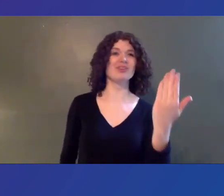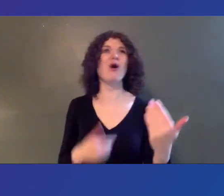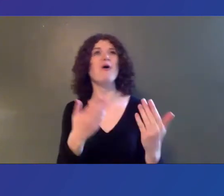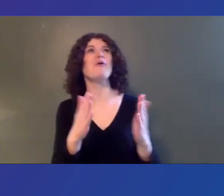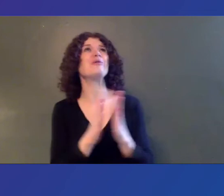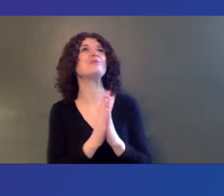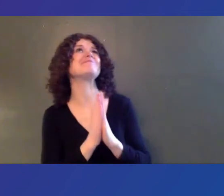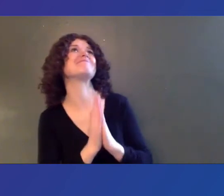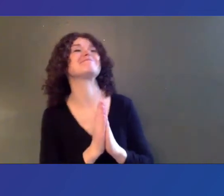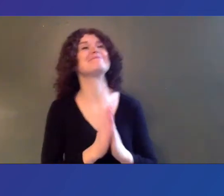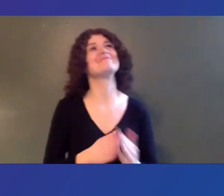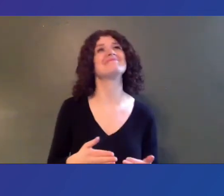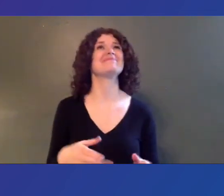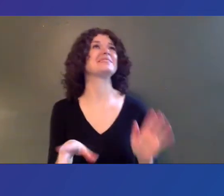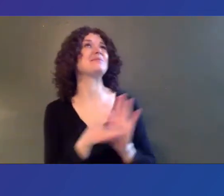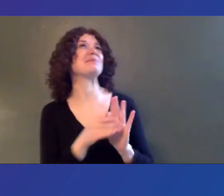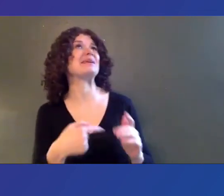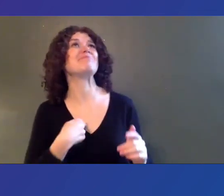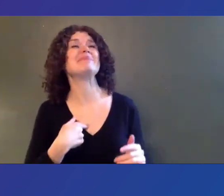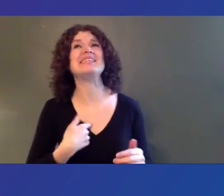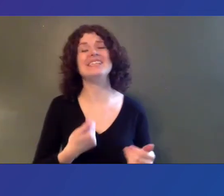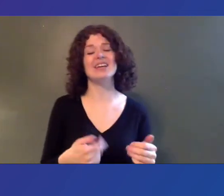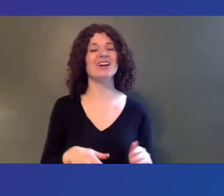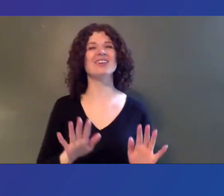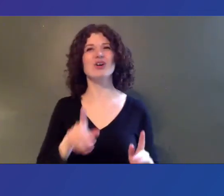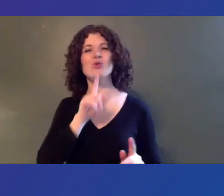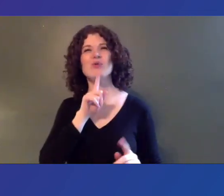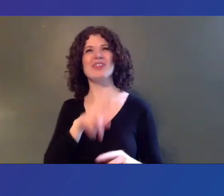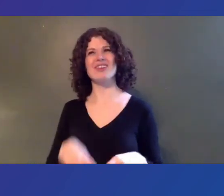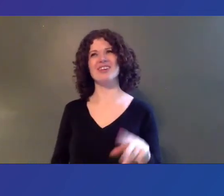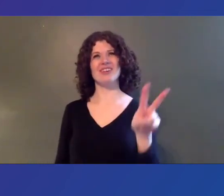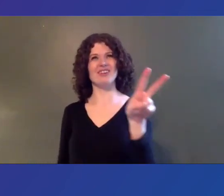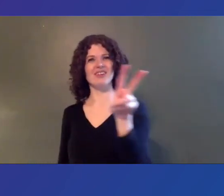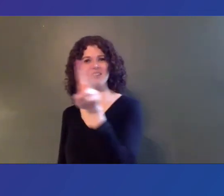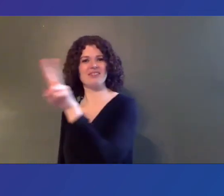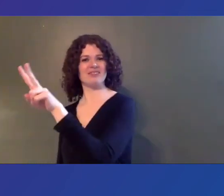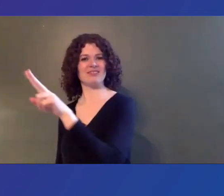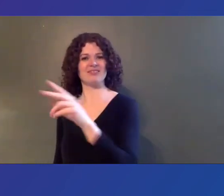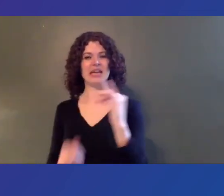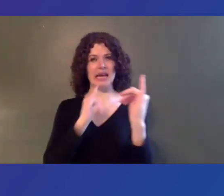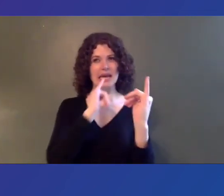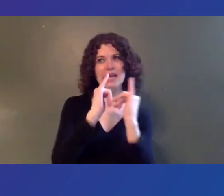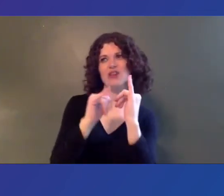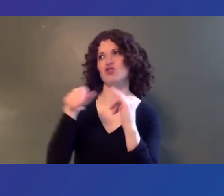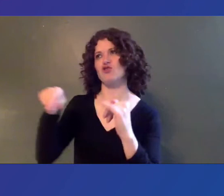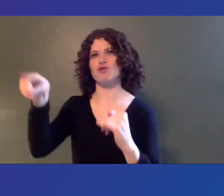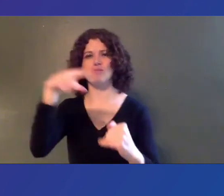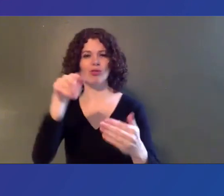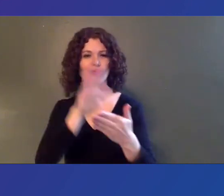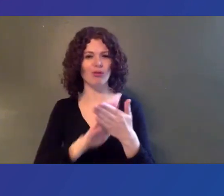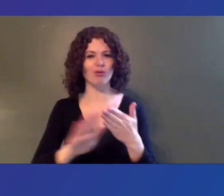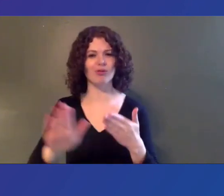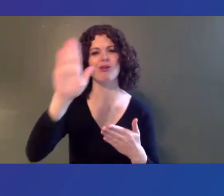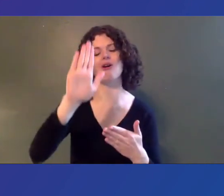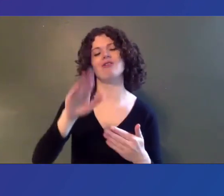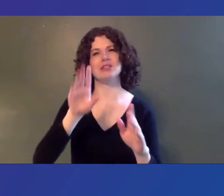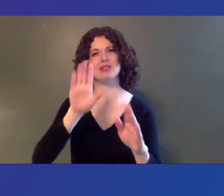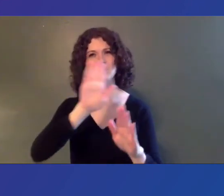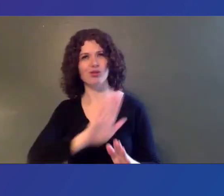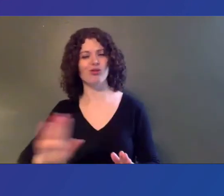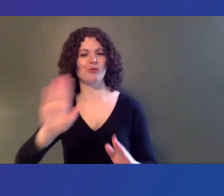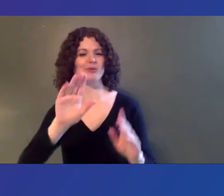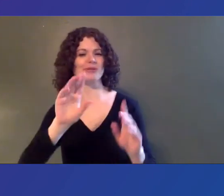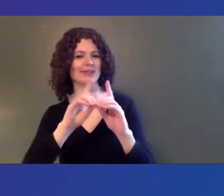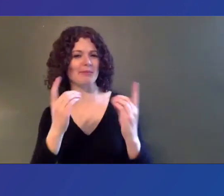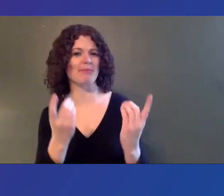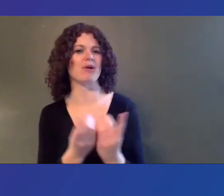picked, but in auditions and stuff, but also interrogate them to make sure that you're going to have the space to inquire and